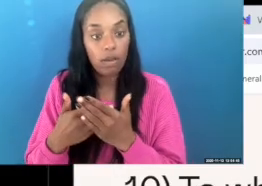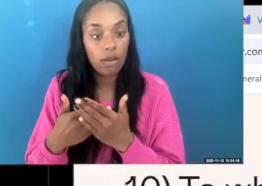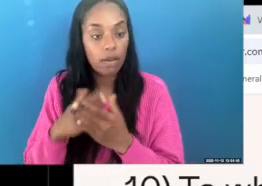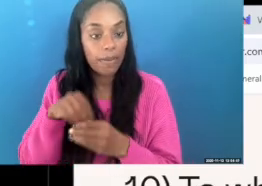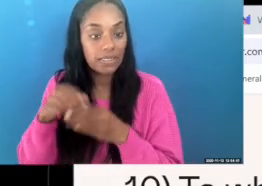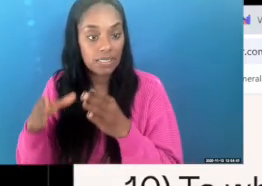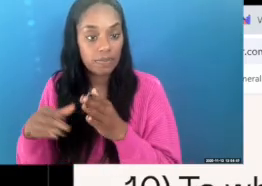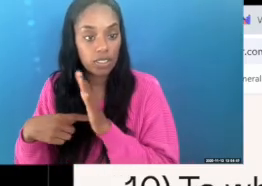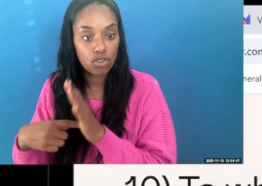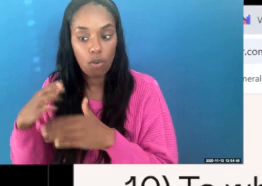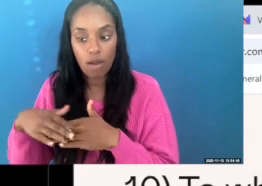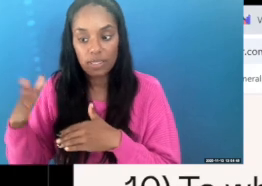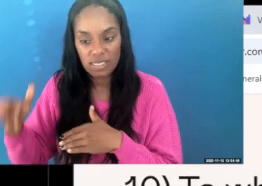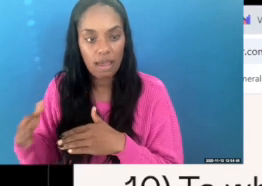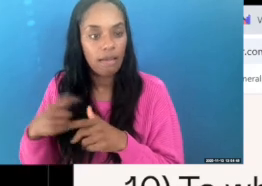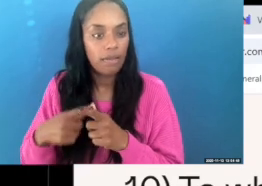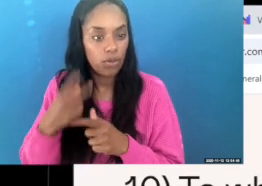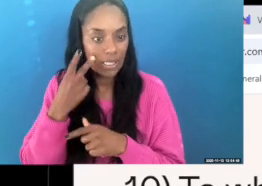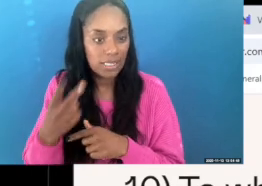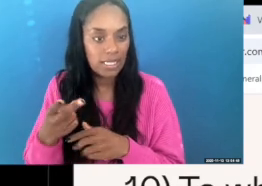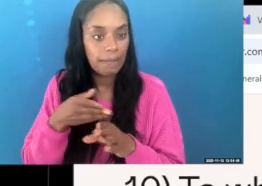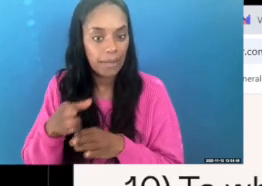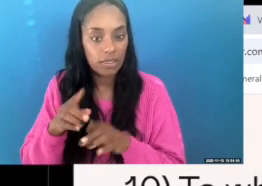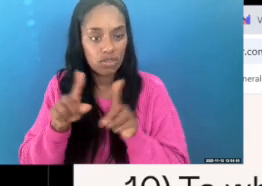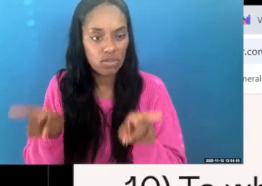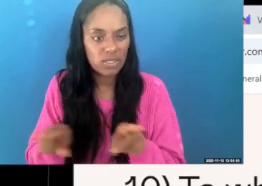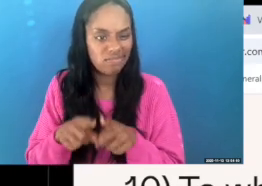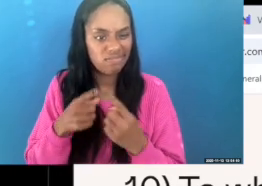click any of the screens that are showing up within